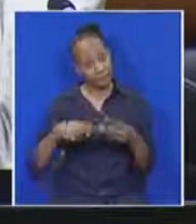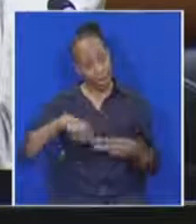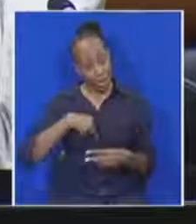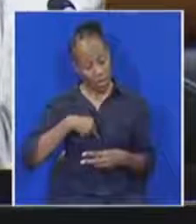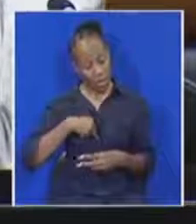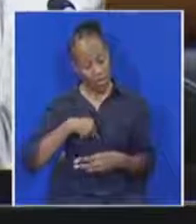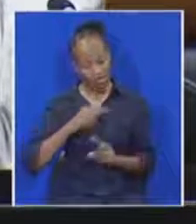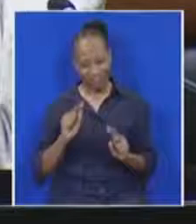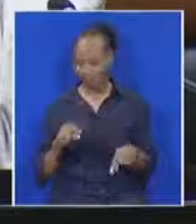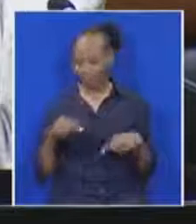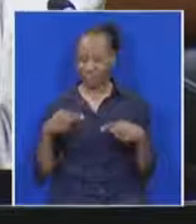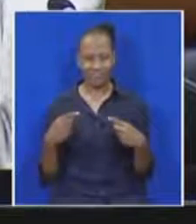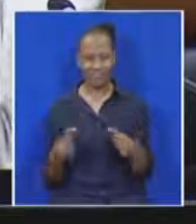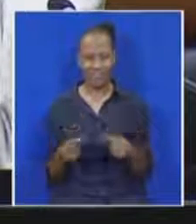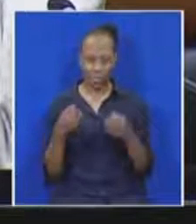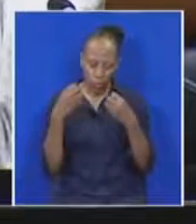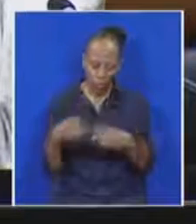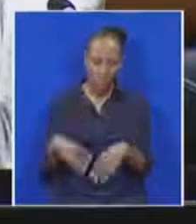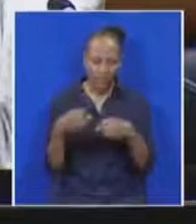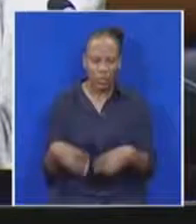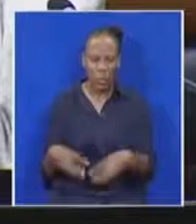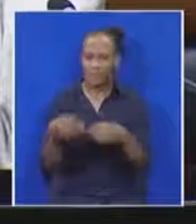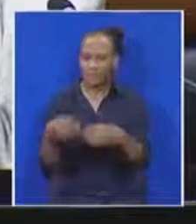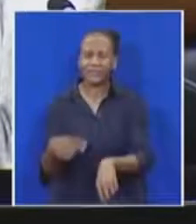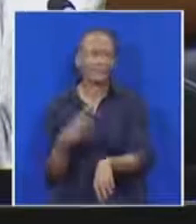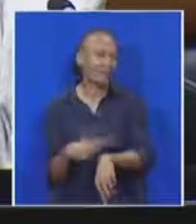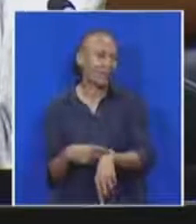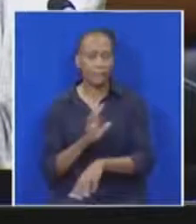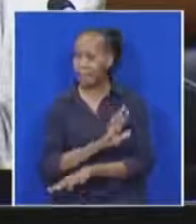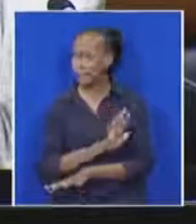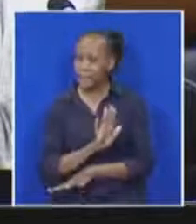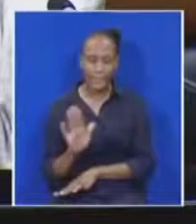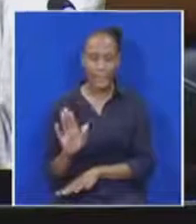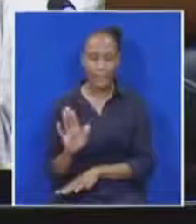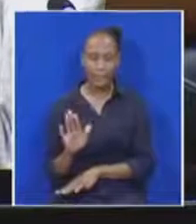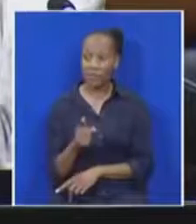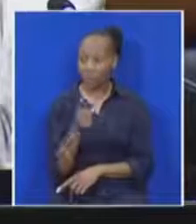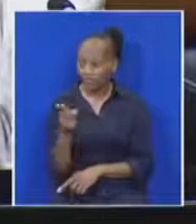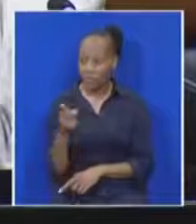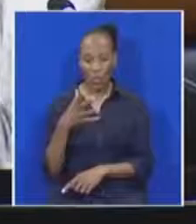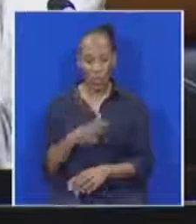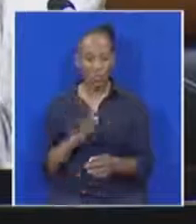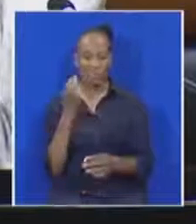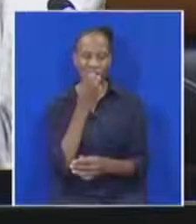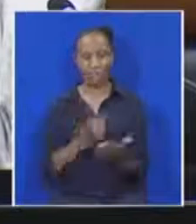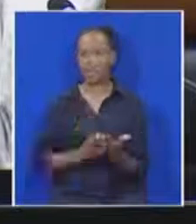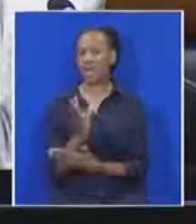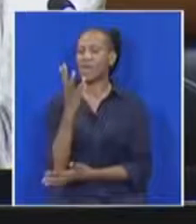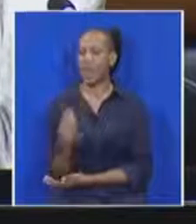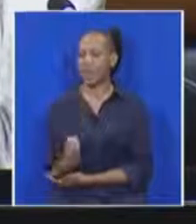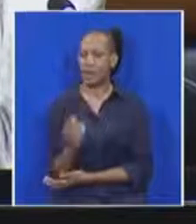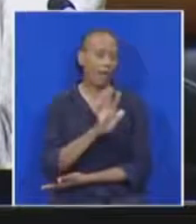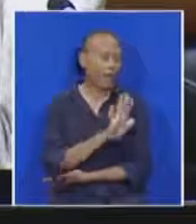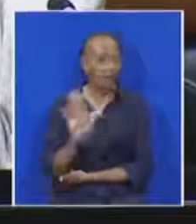intending to waste endless time because you have a right to raise a point